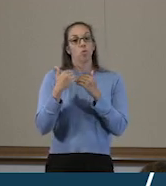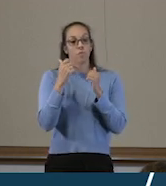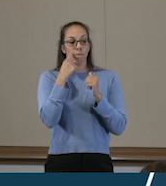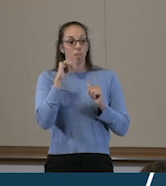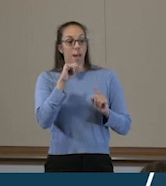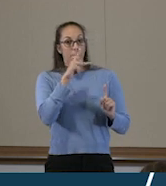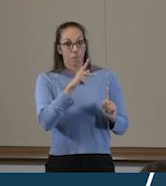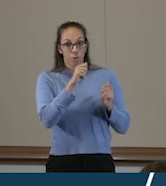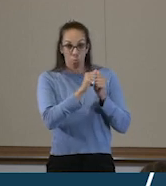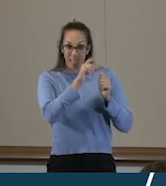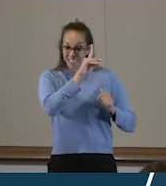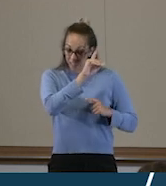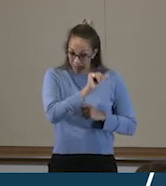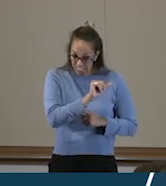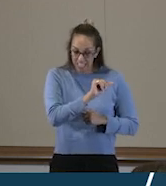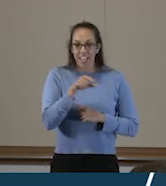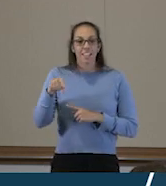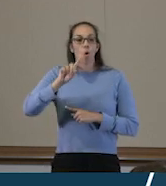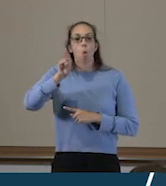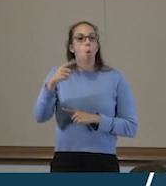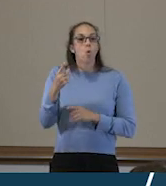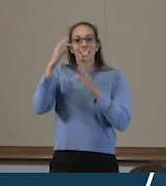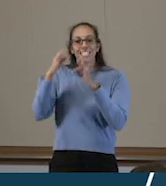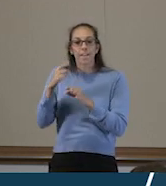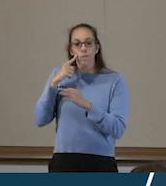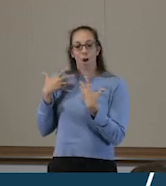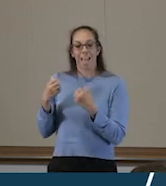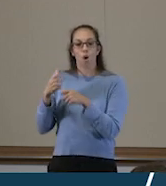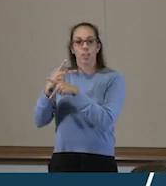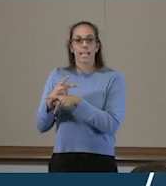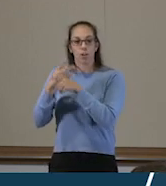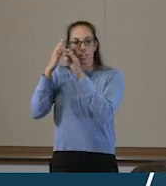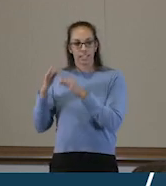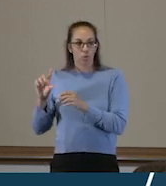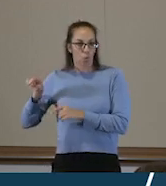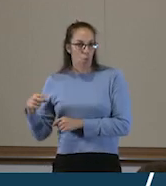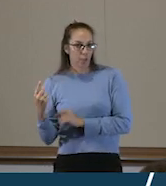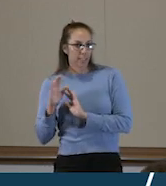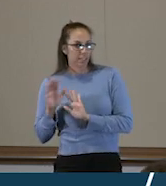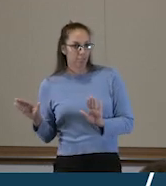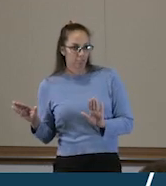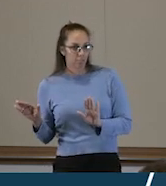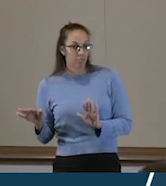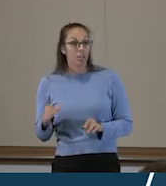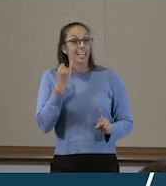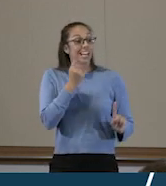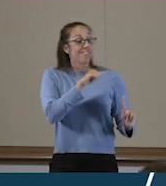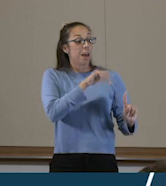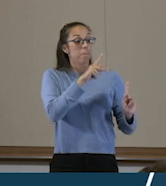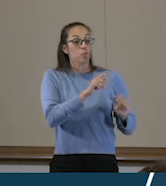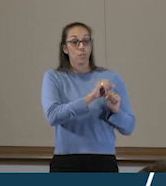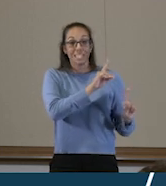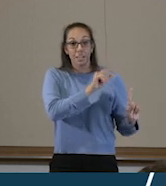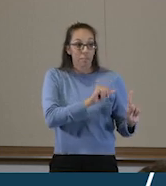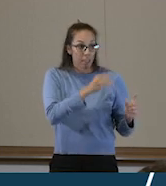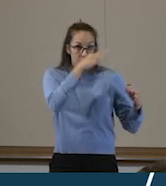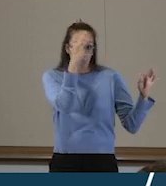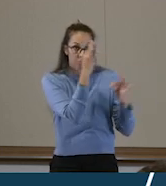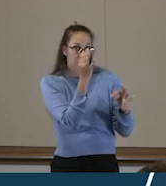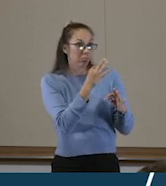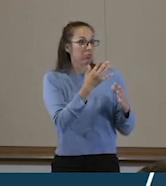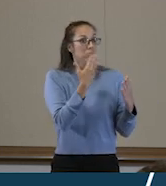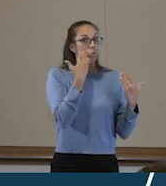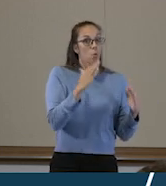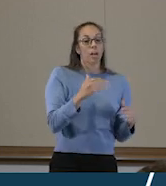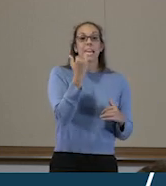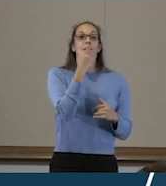decisions only when the individual is unable to do so themselves. This could be for being under anesthesia,